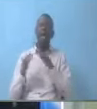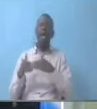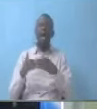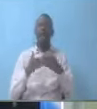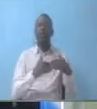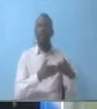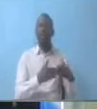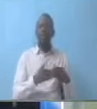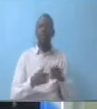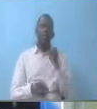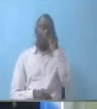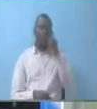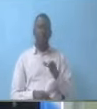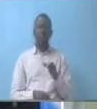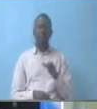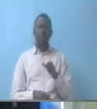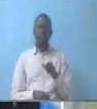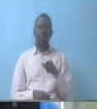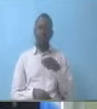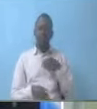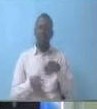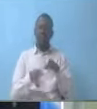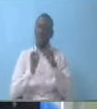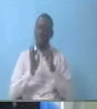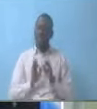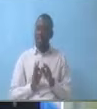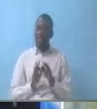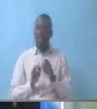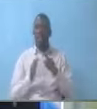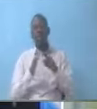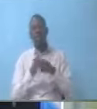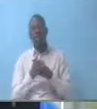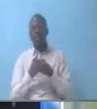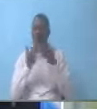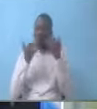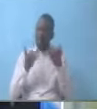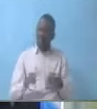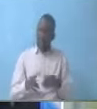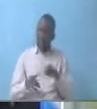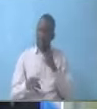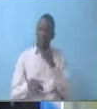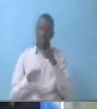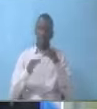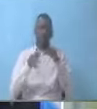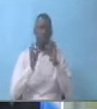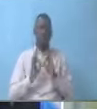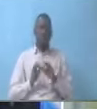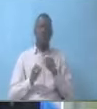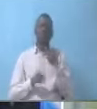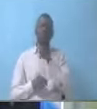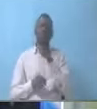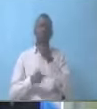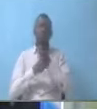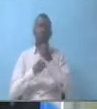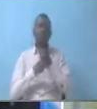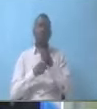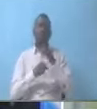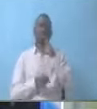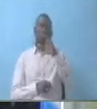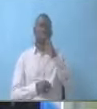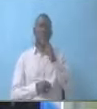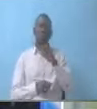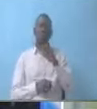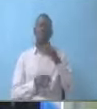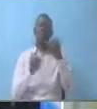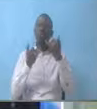actions a person may have taken or failed to take which caused the country to lose economically.